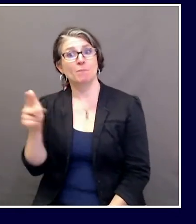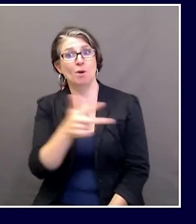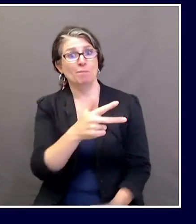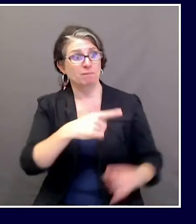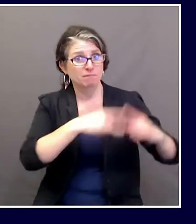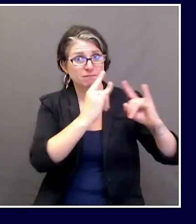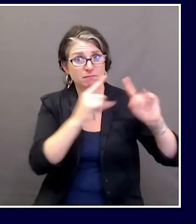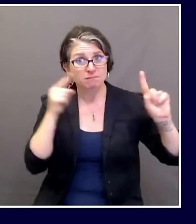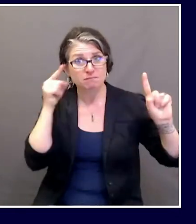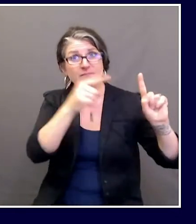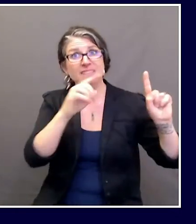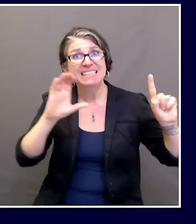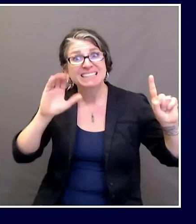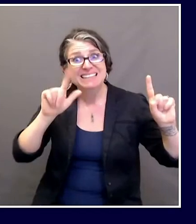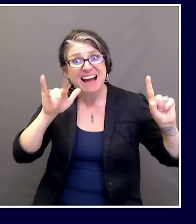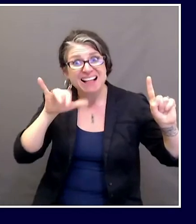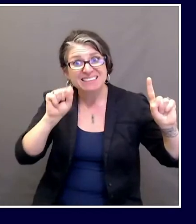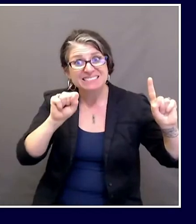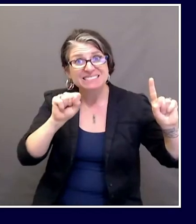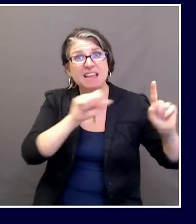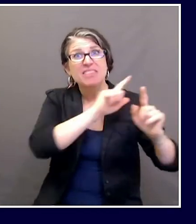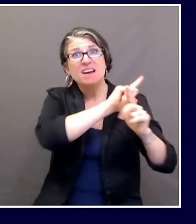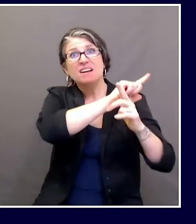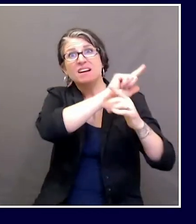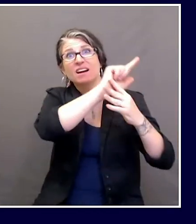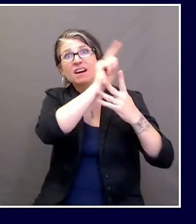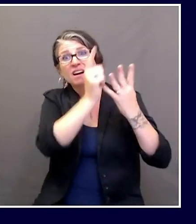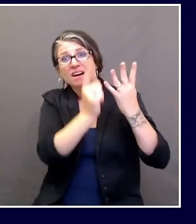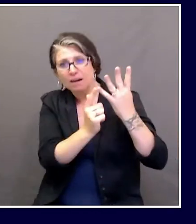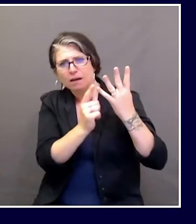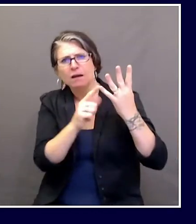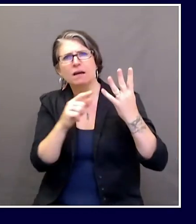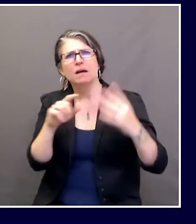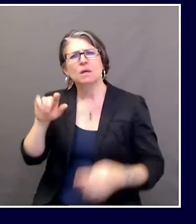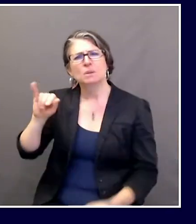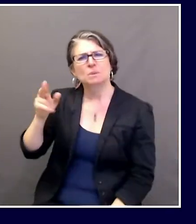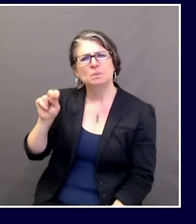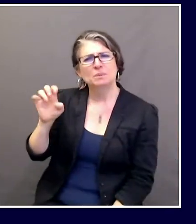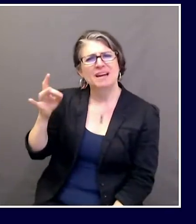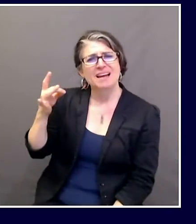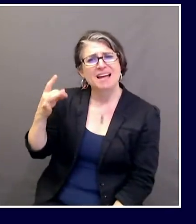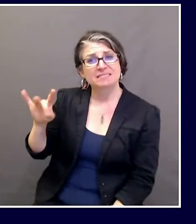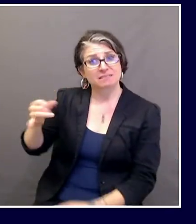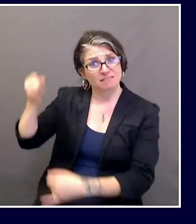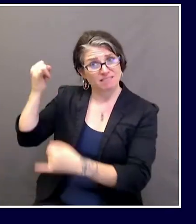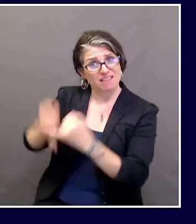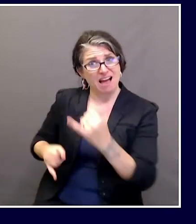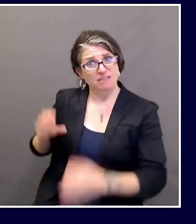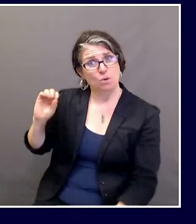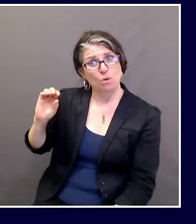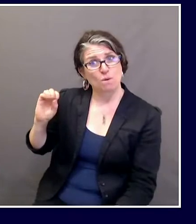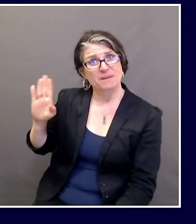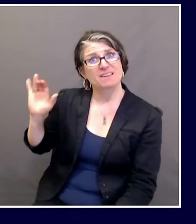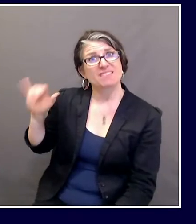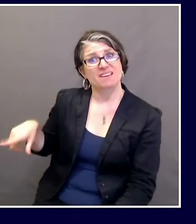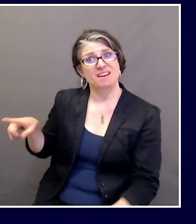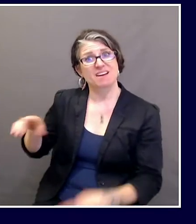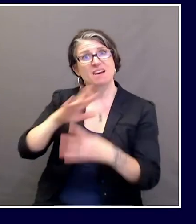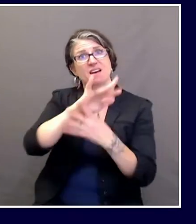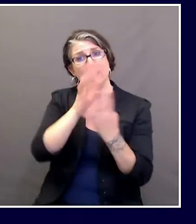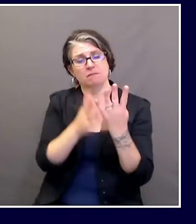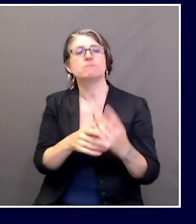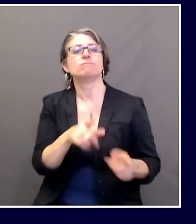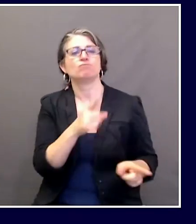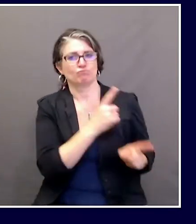on June 18th in Old Orchard Beach. Did I hear that correctly? That is correct. Yep, it's in Calais right now. It's then